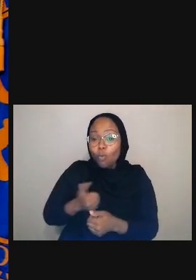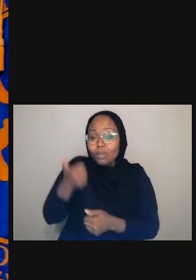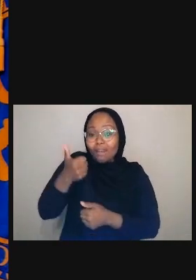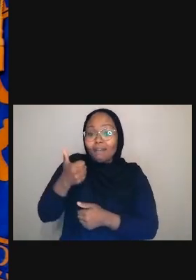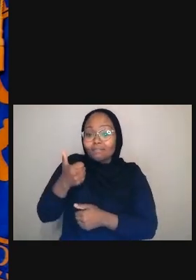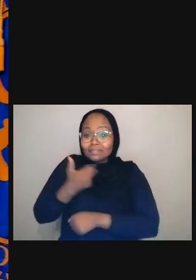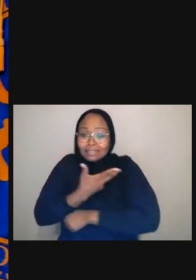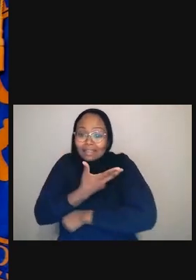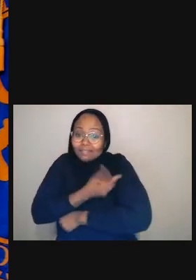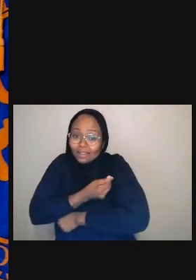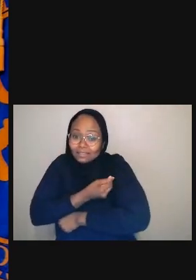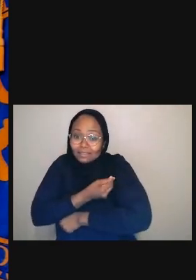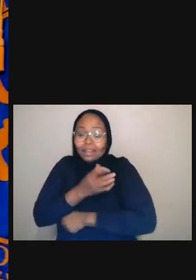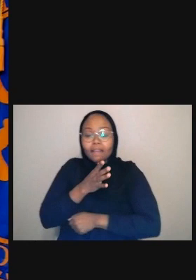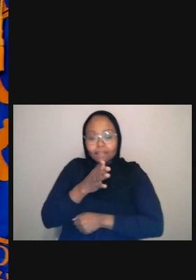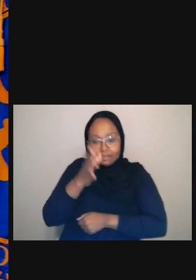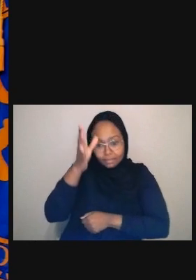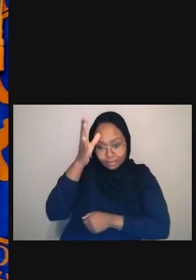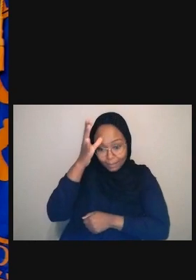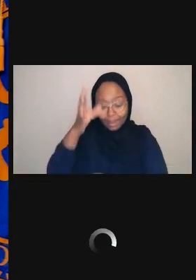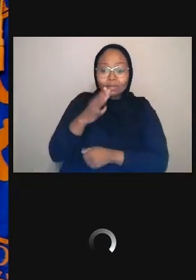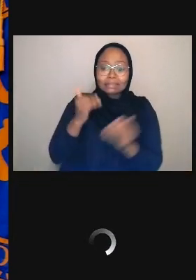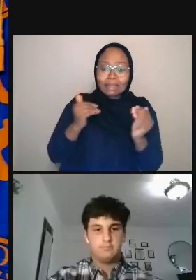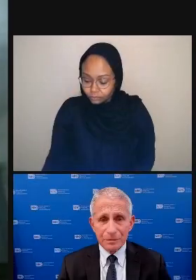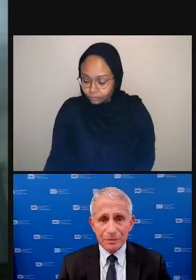even mandated. Thank you.